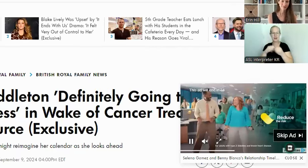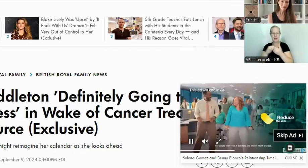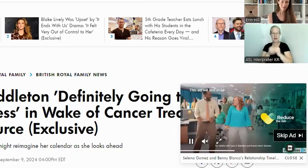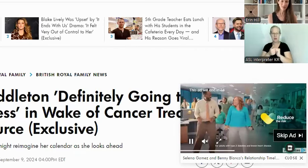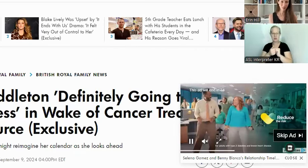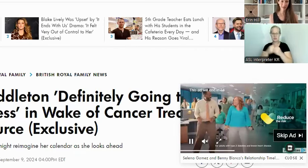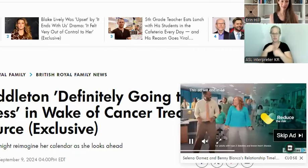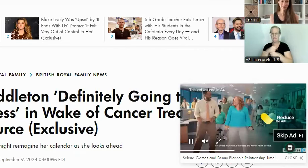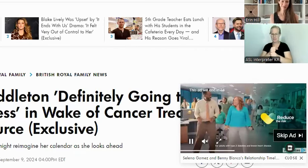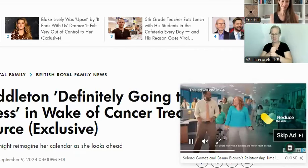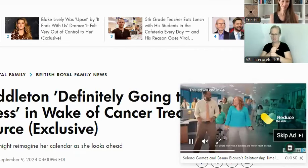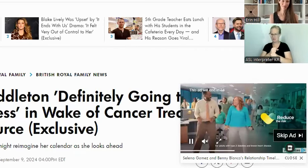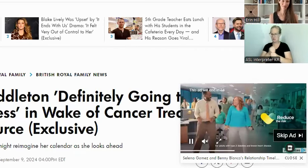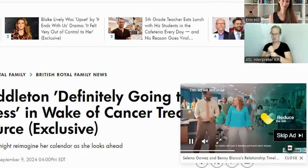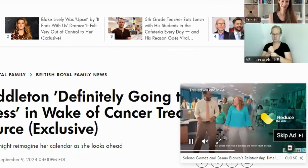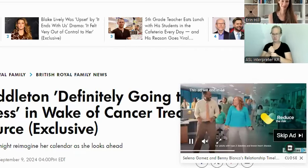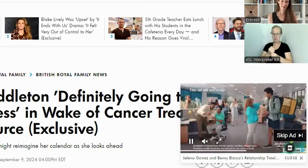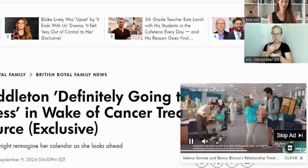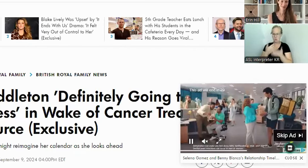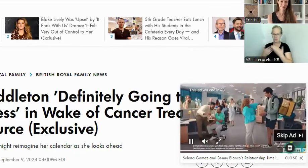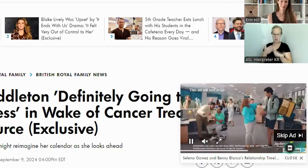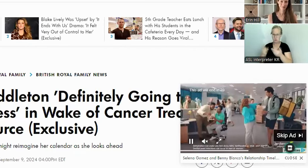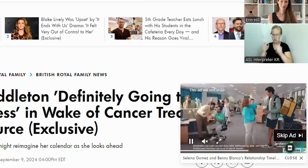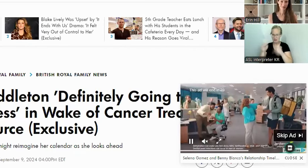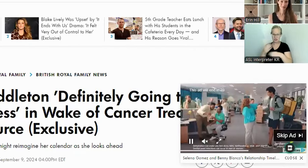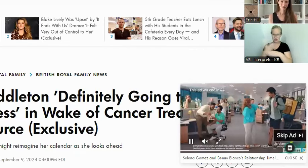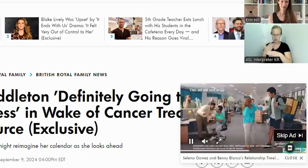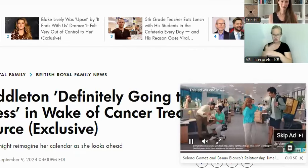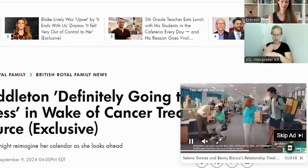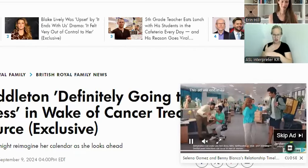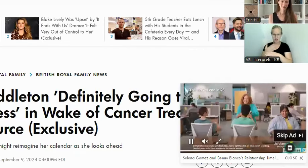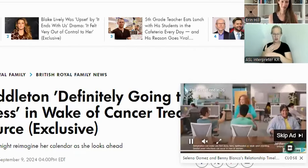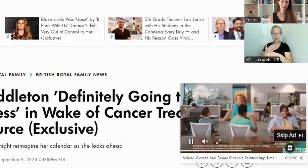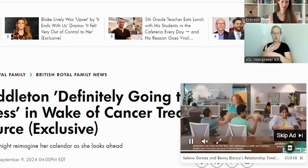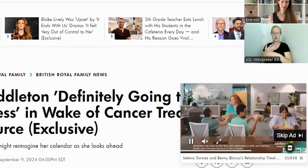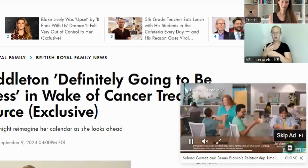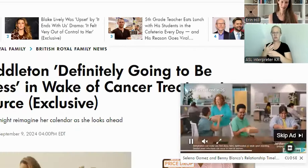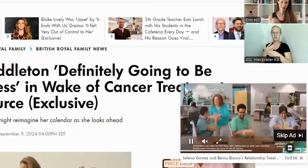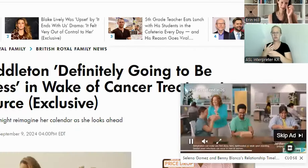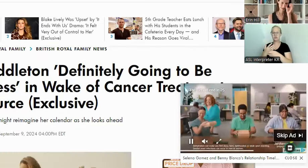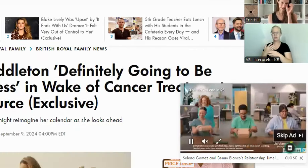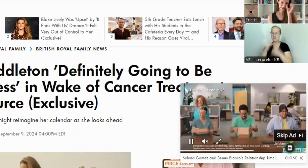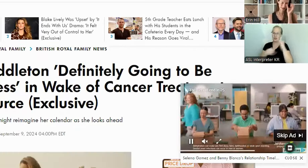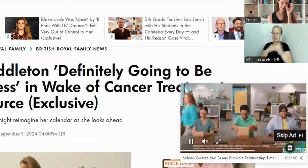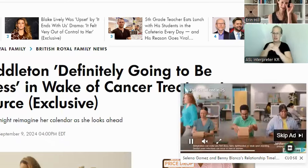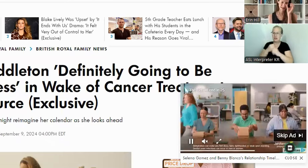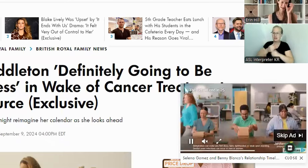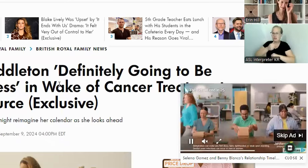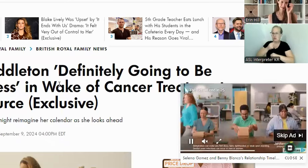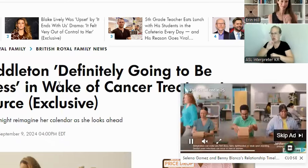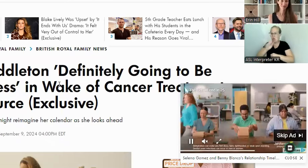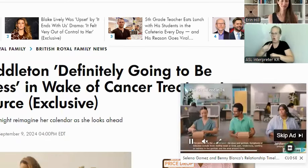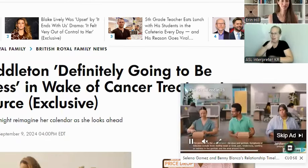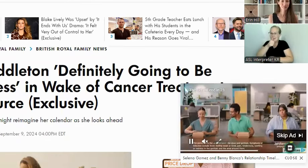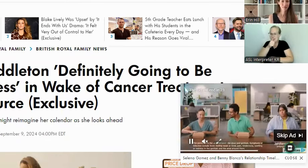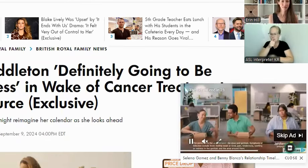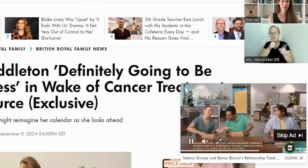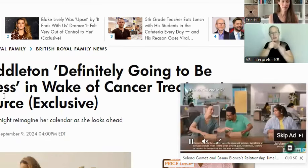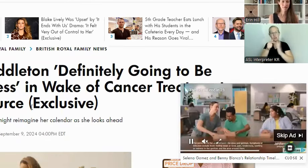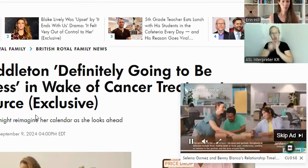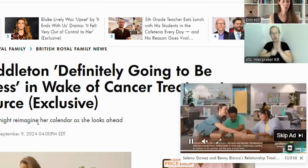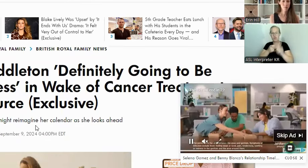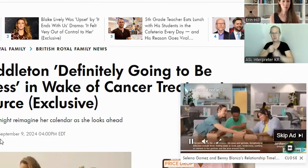to whatever degree you can share your international Royal secrets. So this was an article from